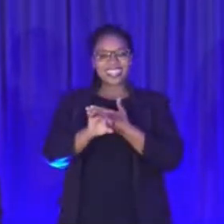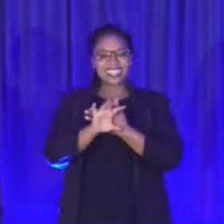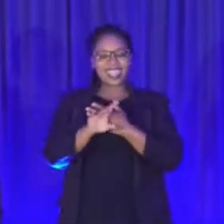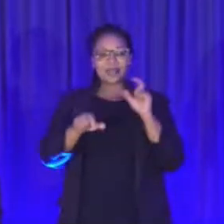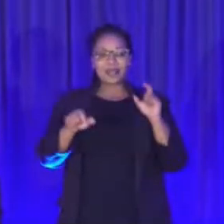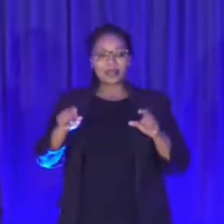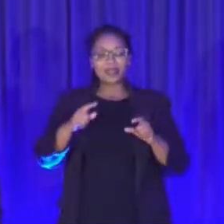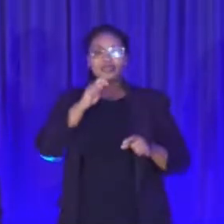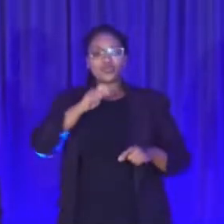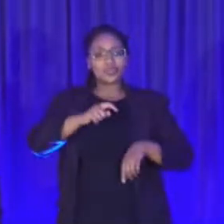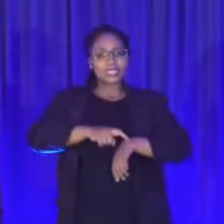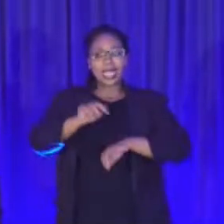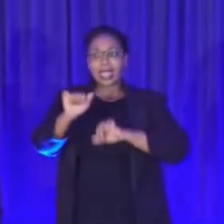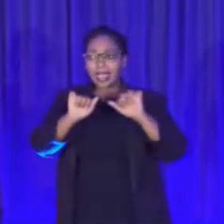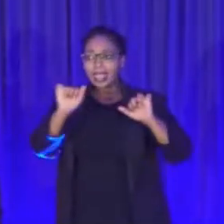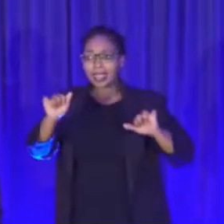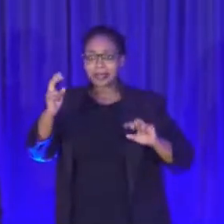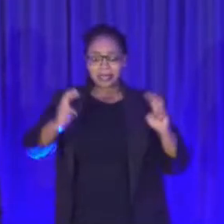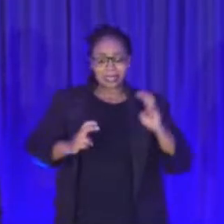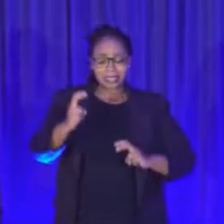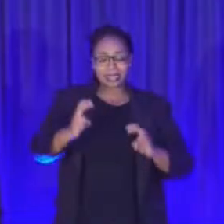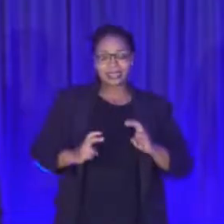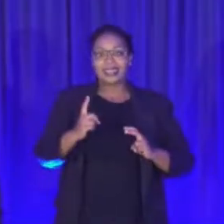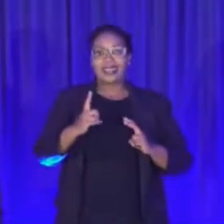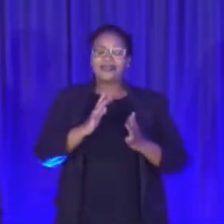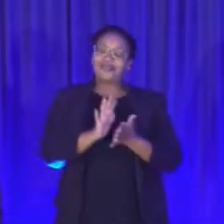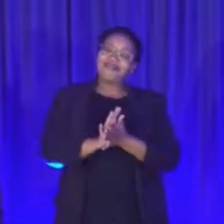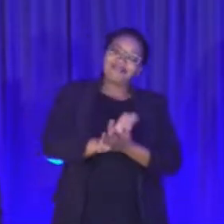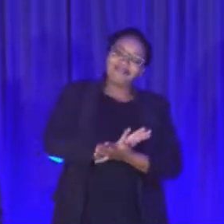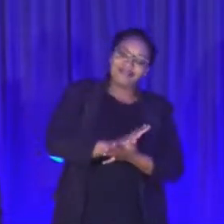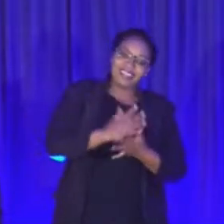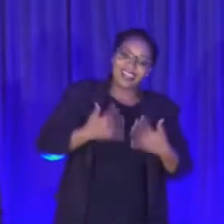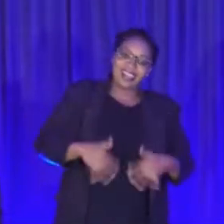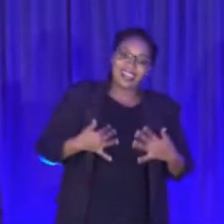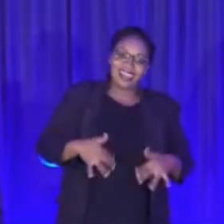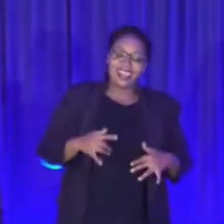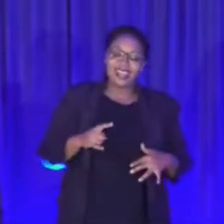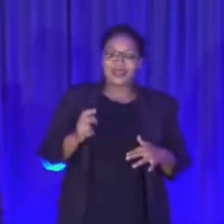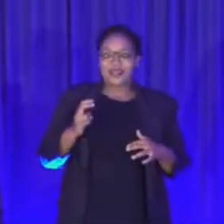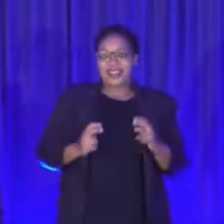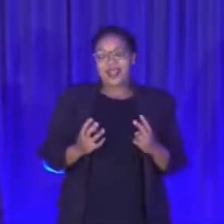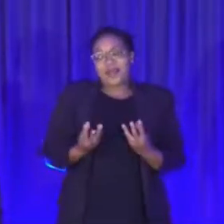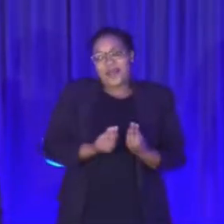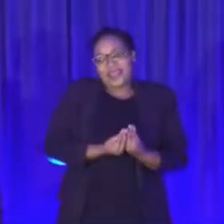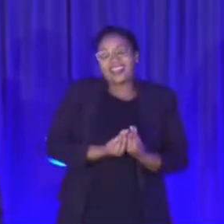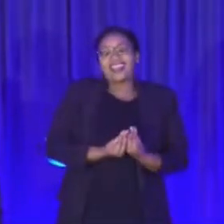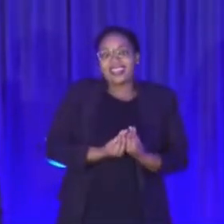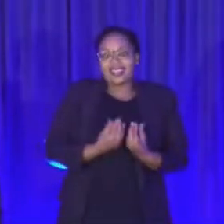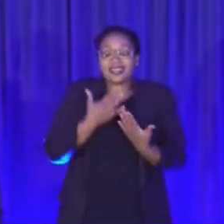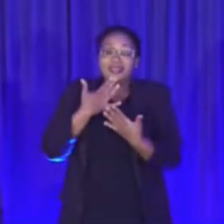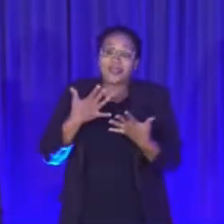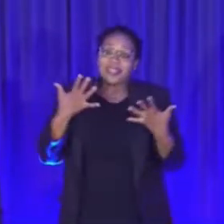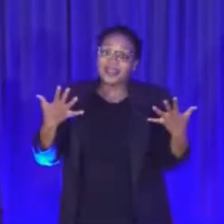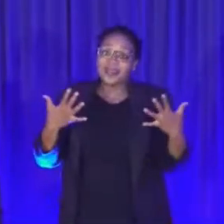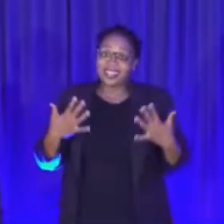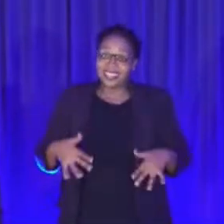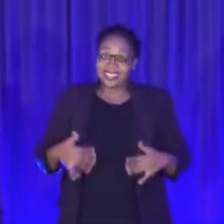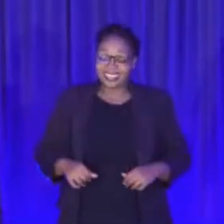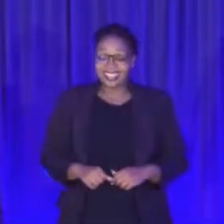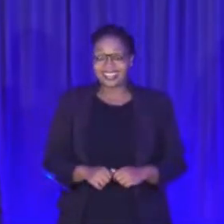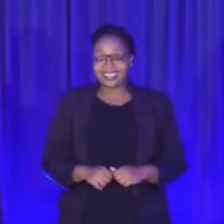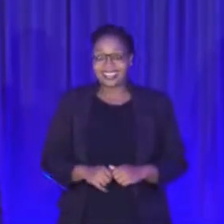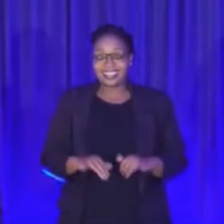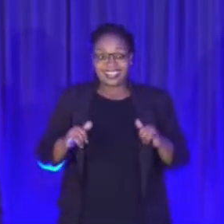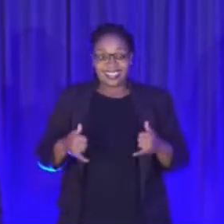the time out of your busy schedule to be with us right here at Gallagher Convention Center. Thank you so much. Let's get